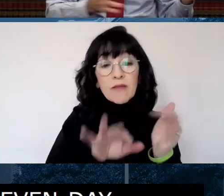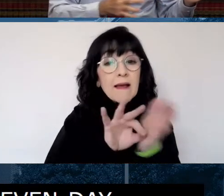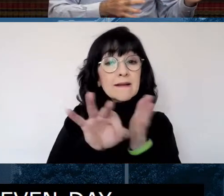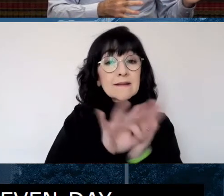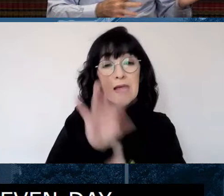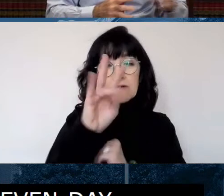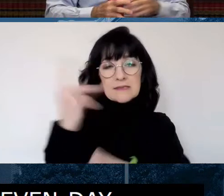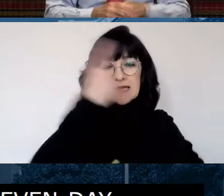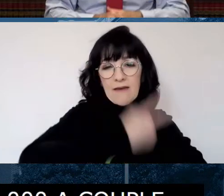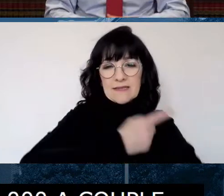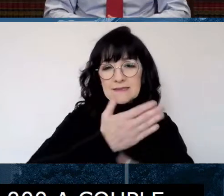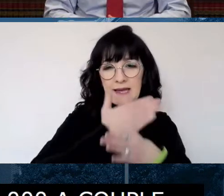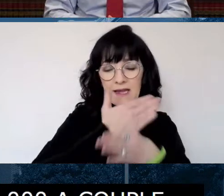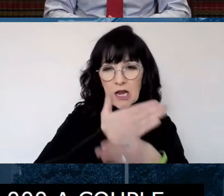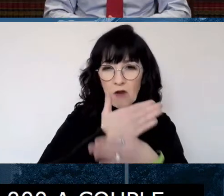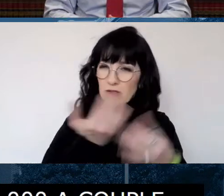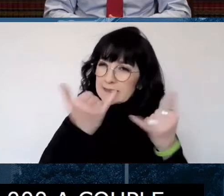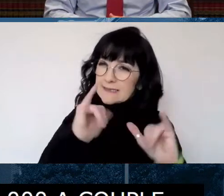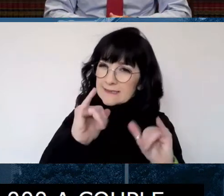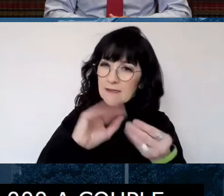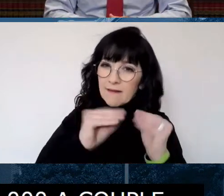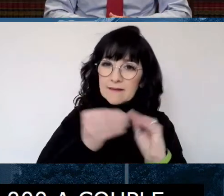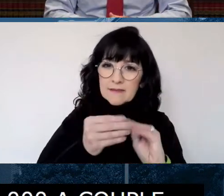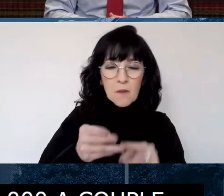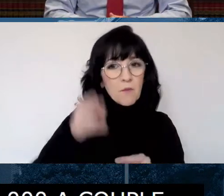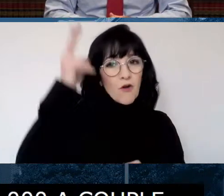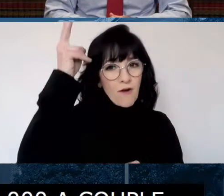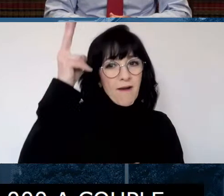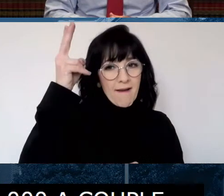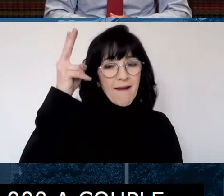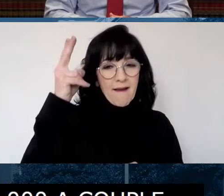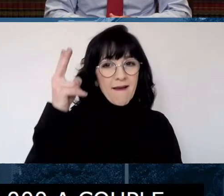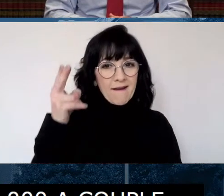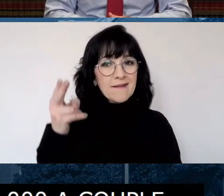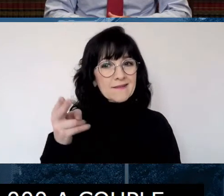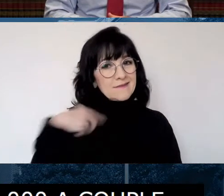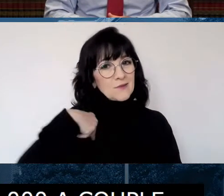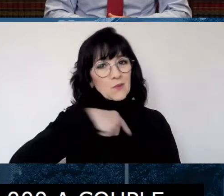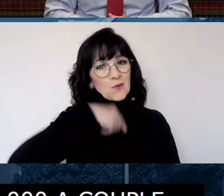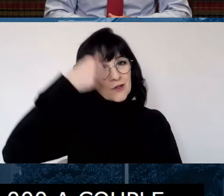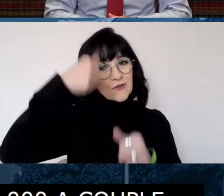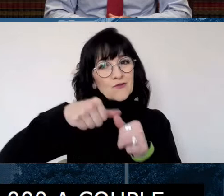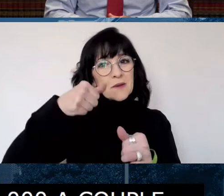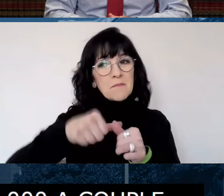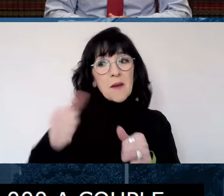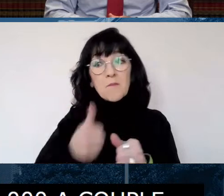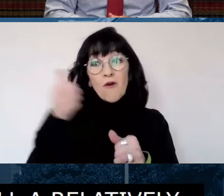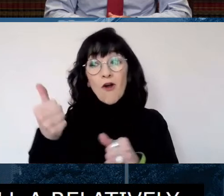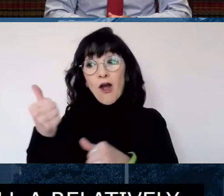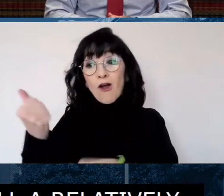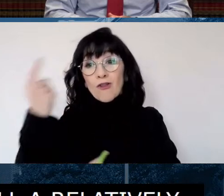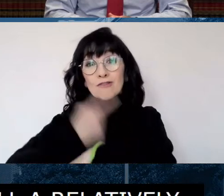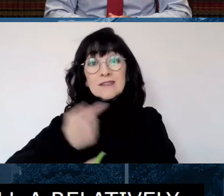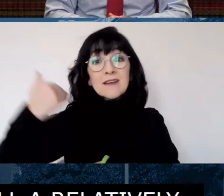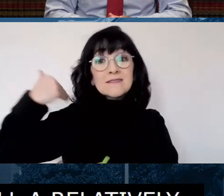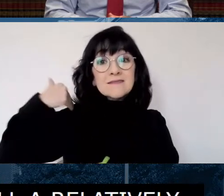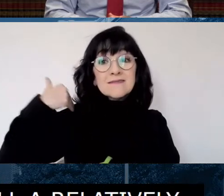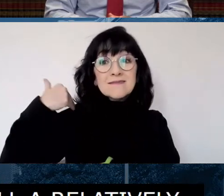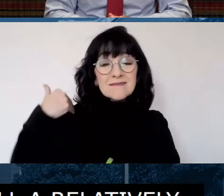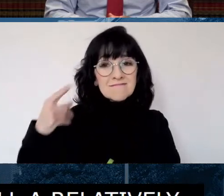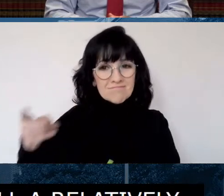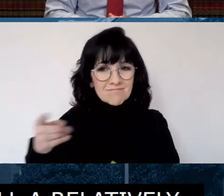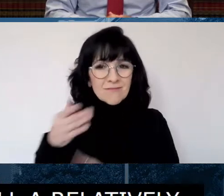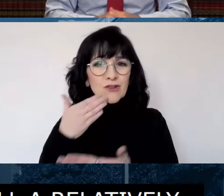relative to better days under COVID-19. but certainly headed in the right